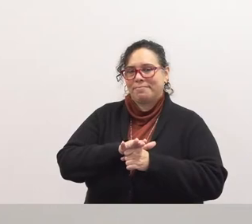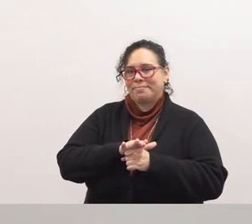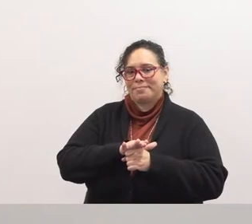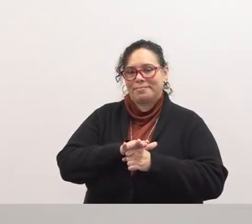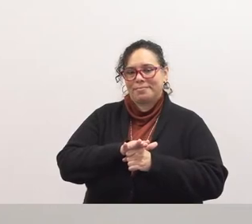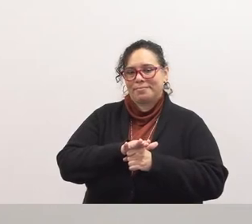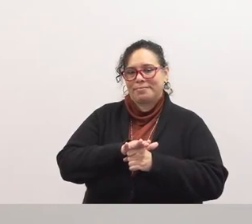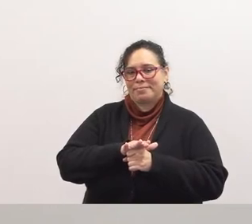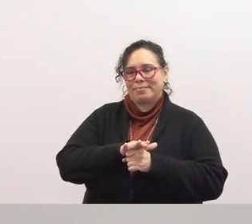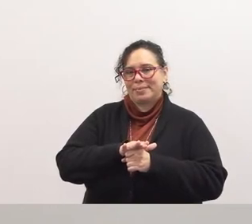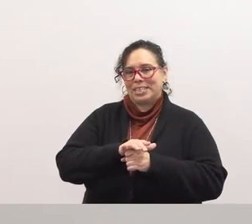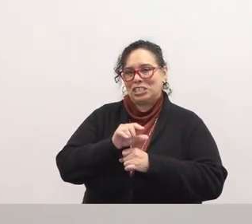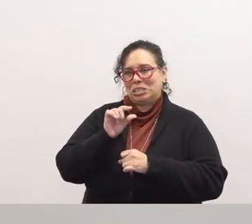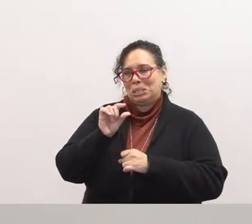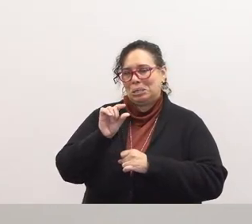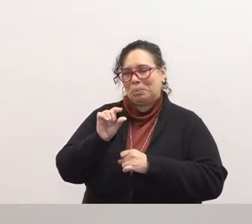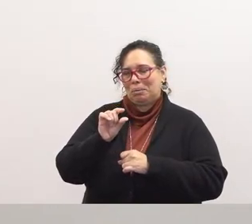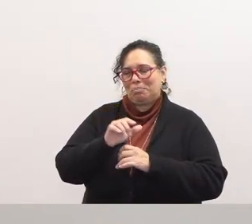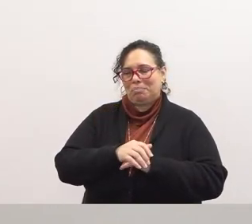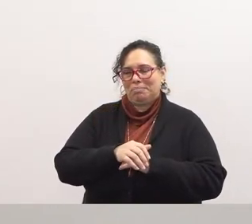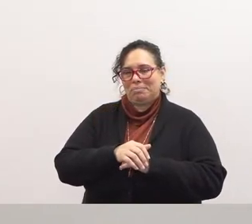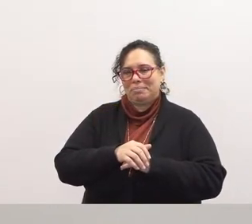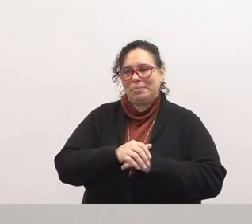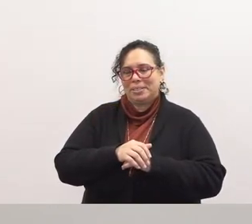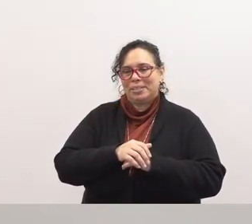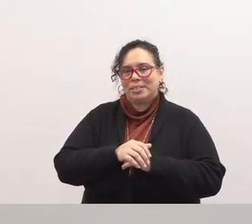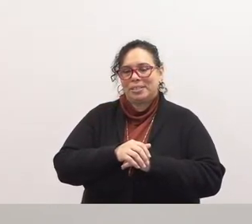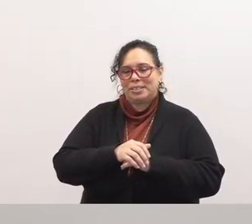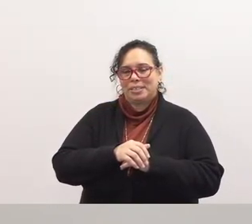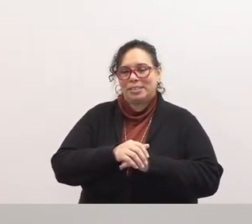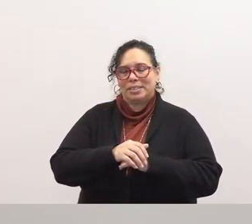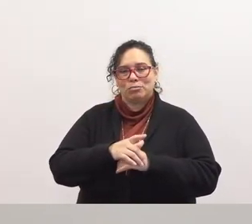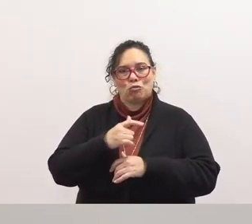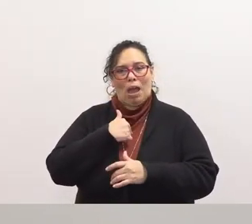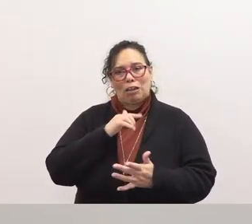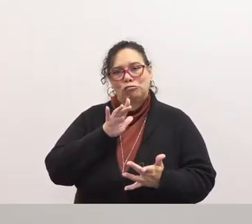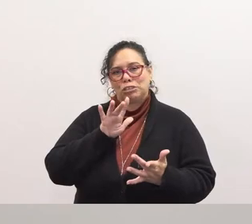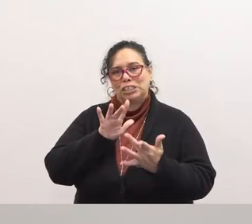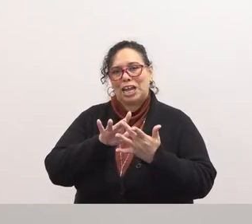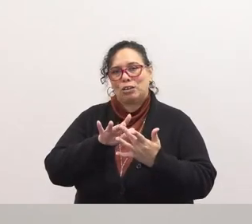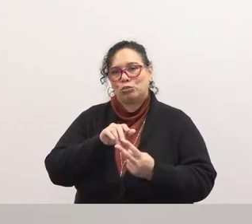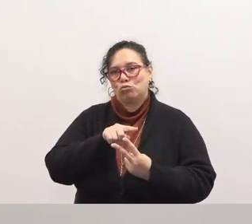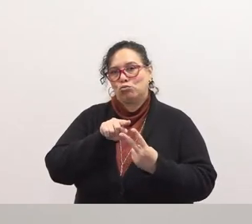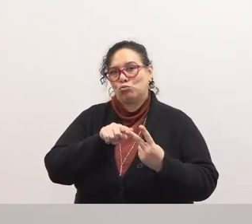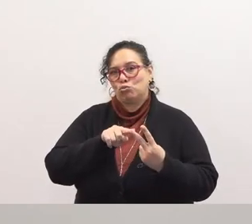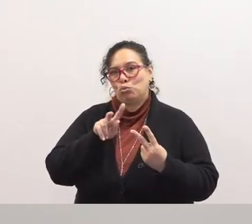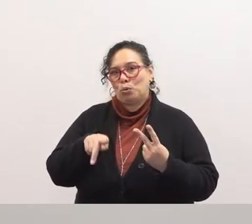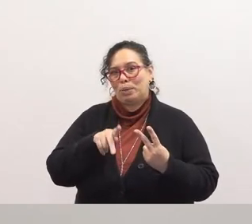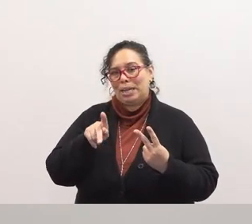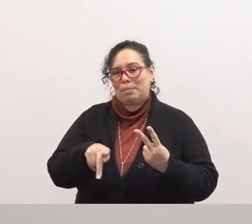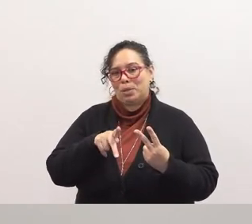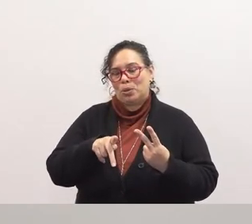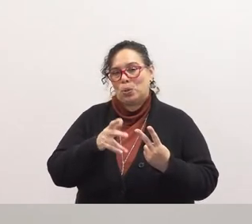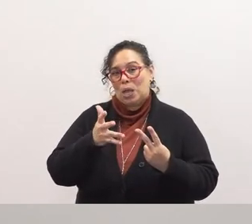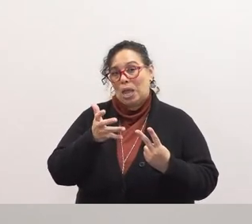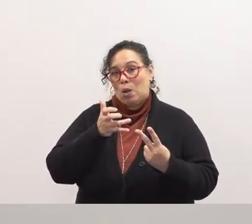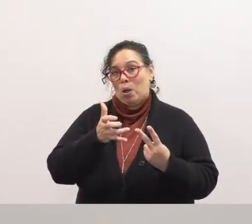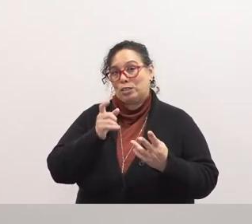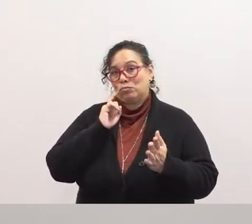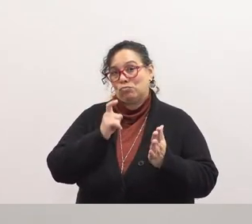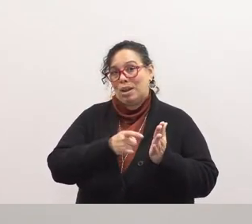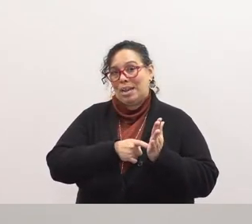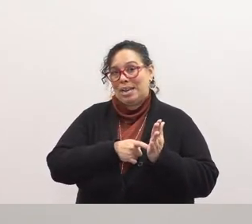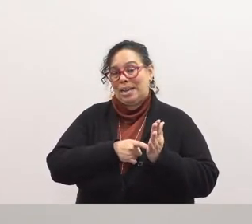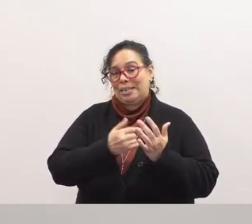it's a darn little bit. And so I've reached out to two people that I would like to